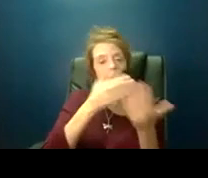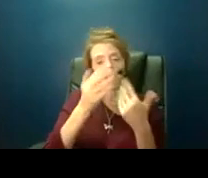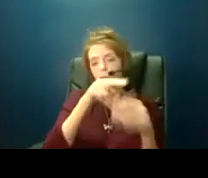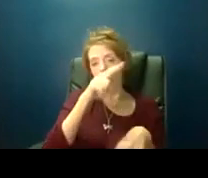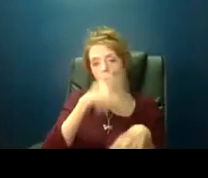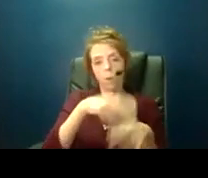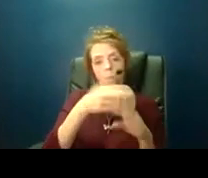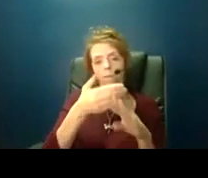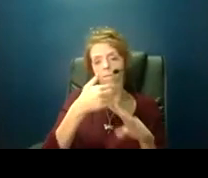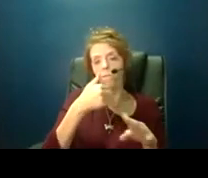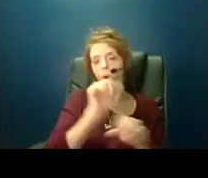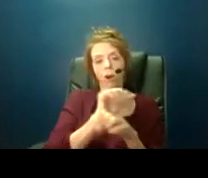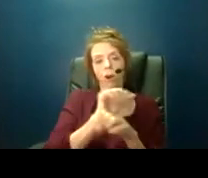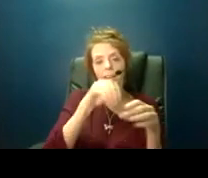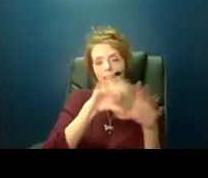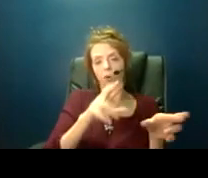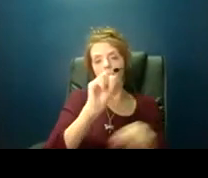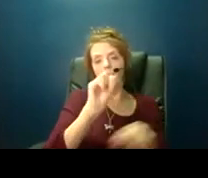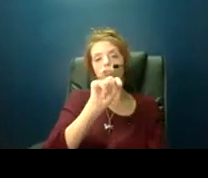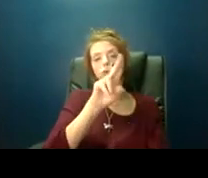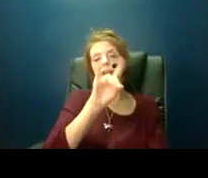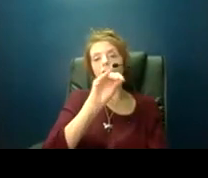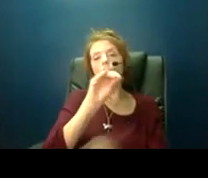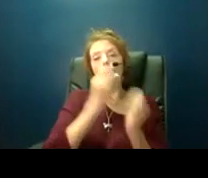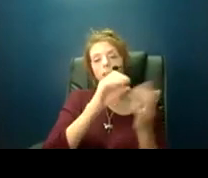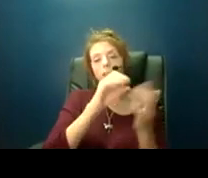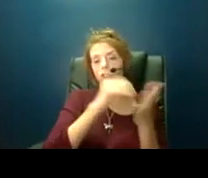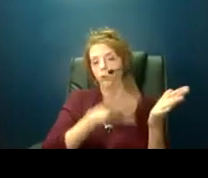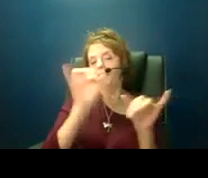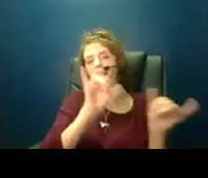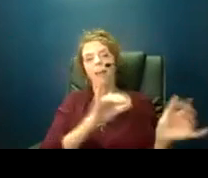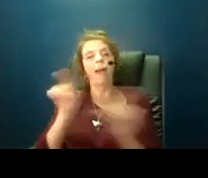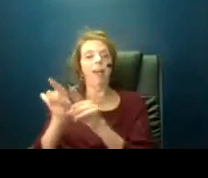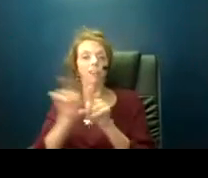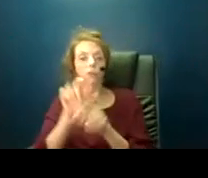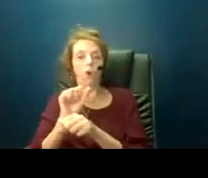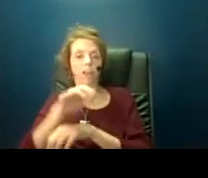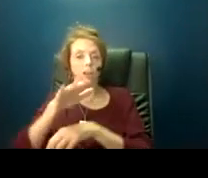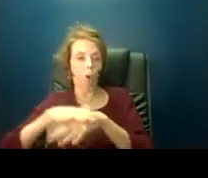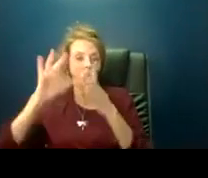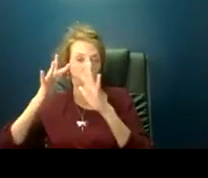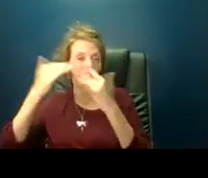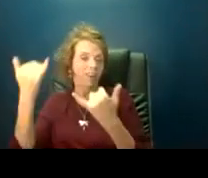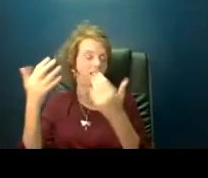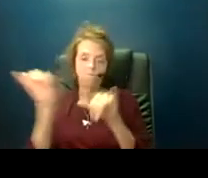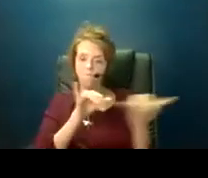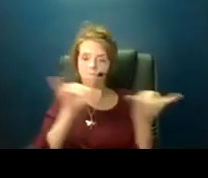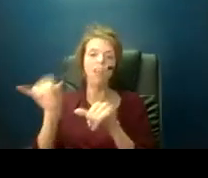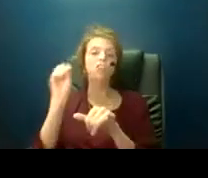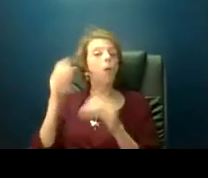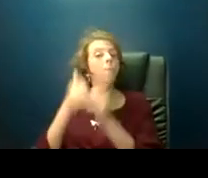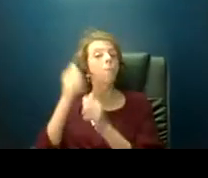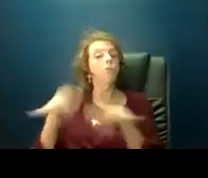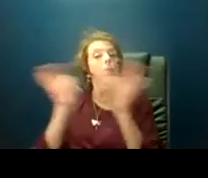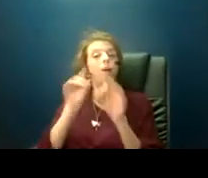be, working in a classroom or a studio with students, as it is working online. So I think the most important piece